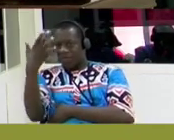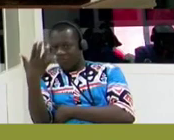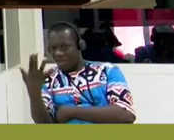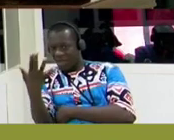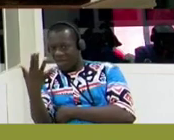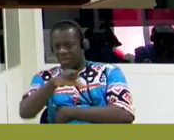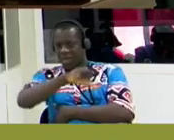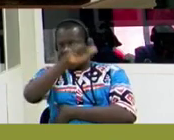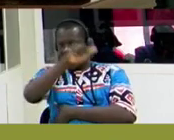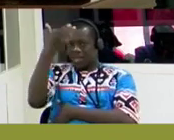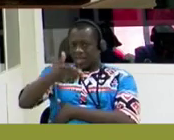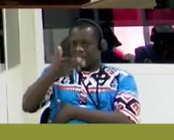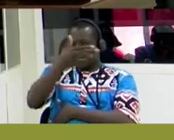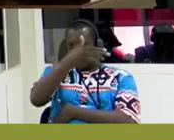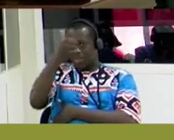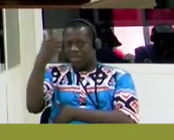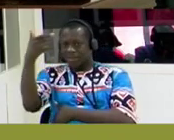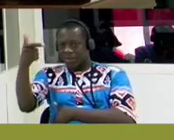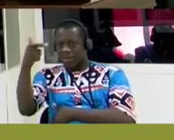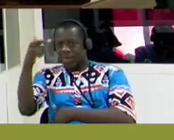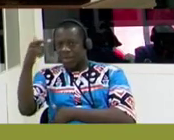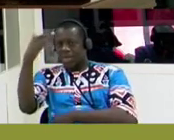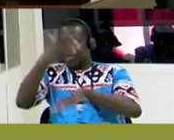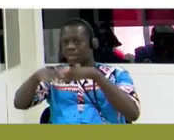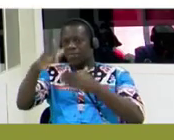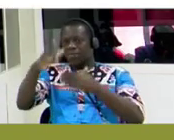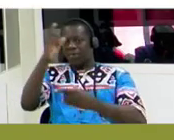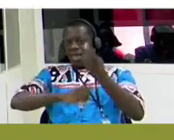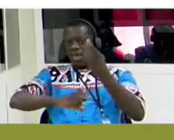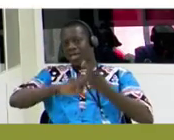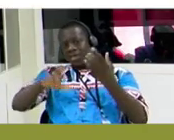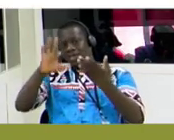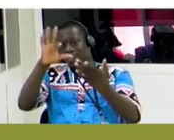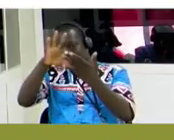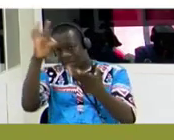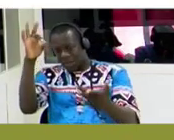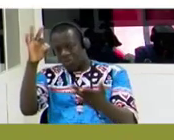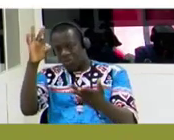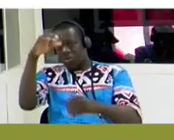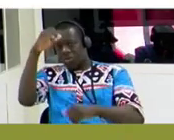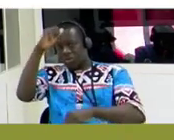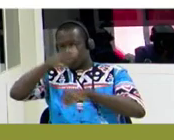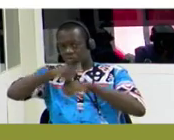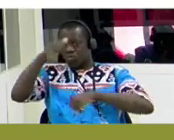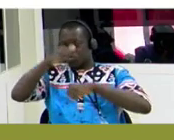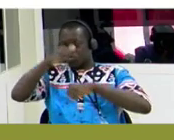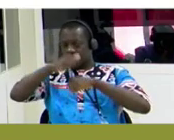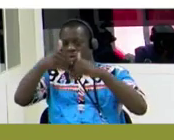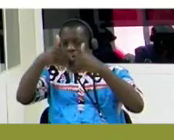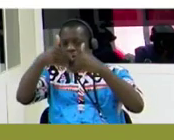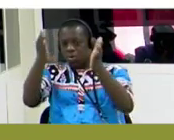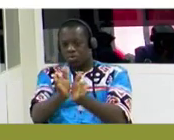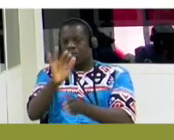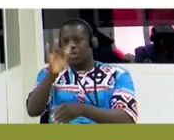never again selected for a torture session? Since I left there at that time, I was never selected because I was